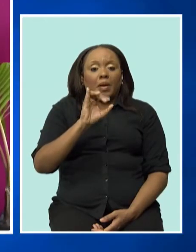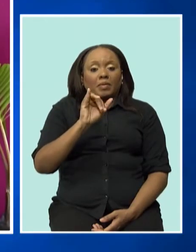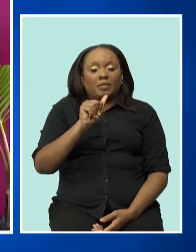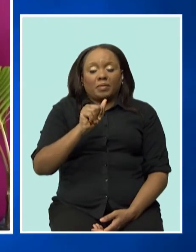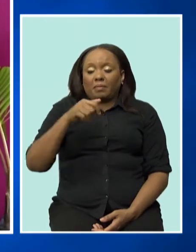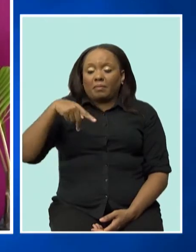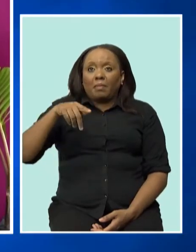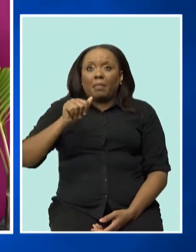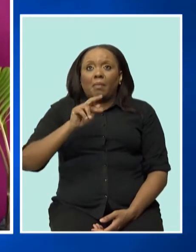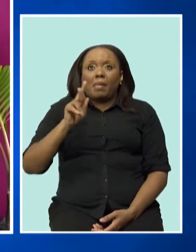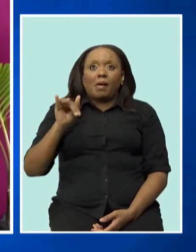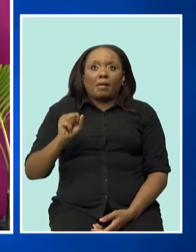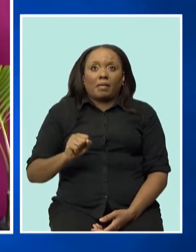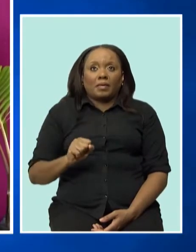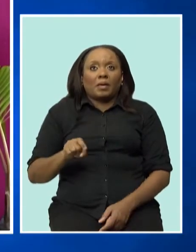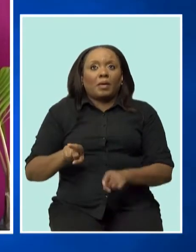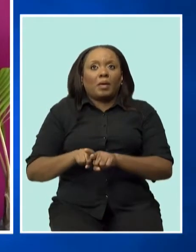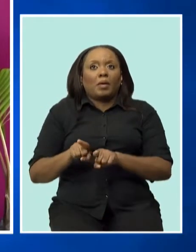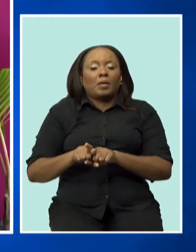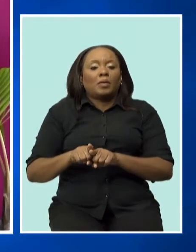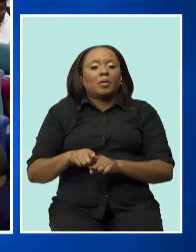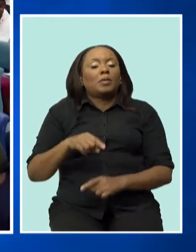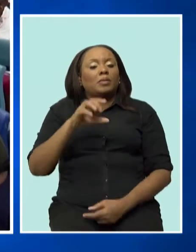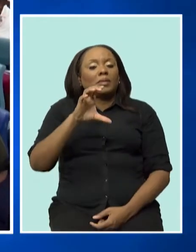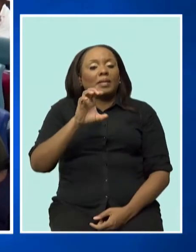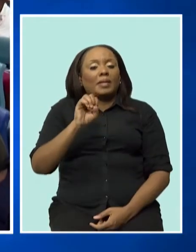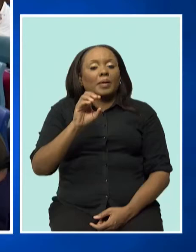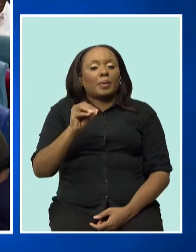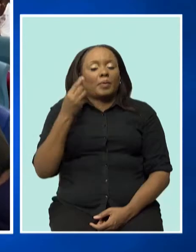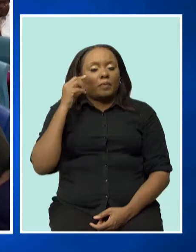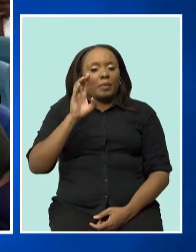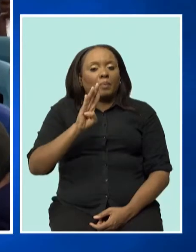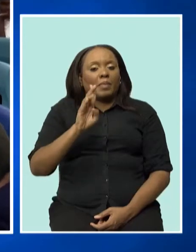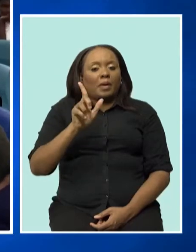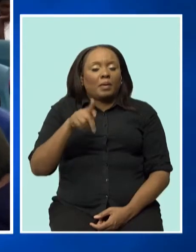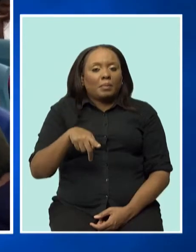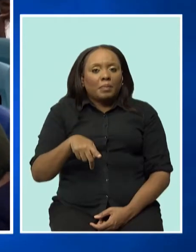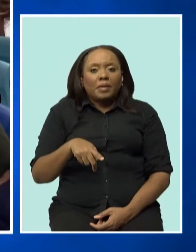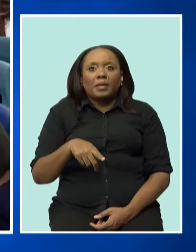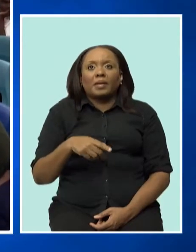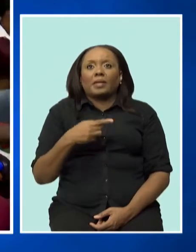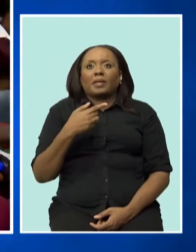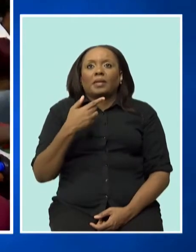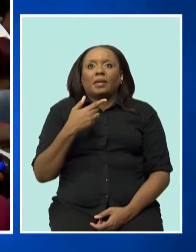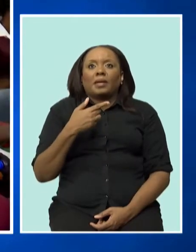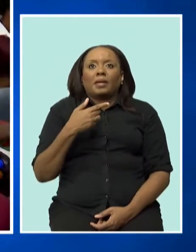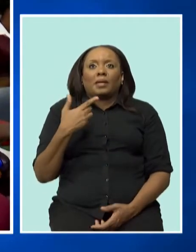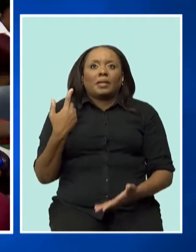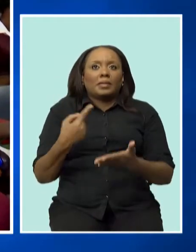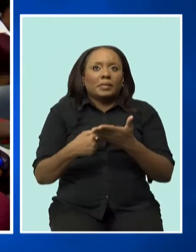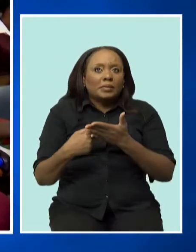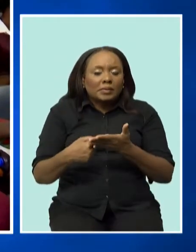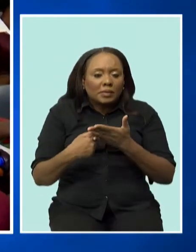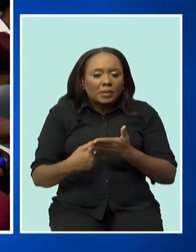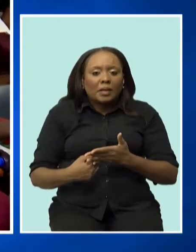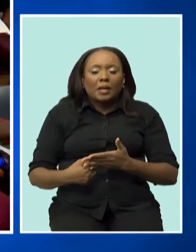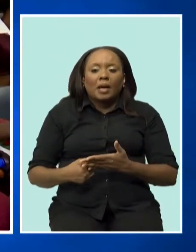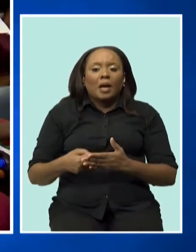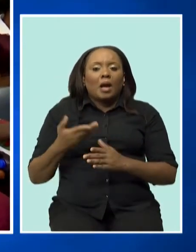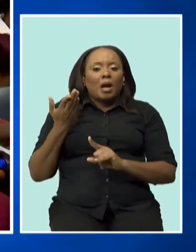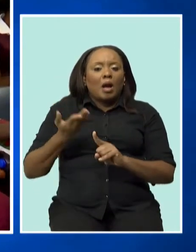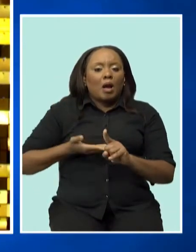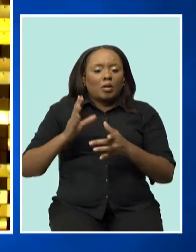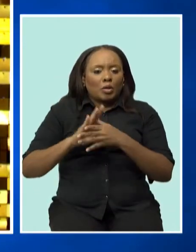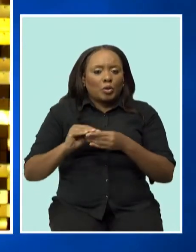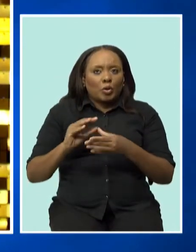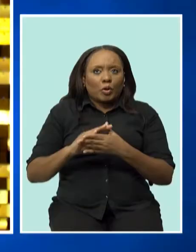reflected on her school days and shared her testimony of overcoming initial disappointments at the then West St. Joseph School.